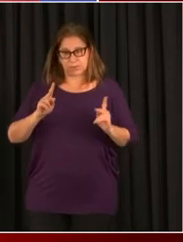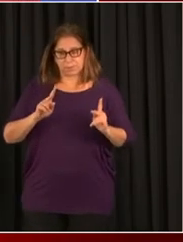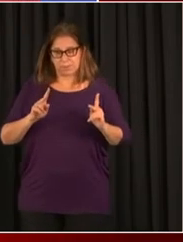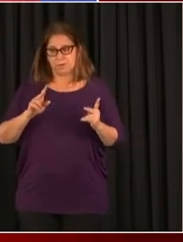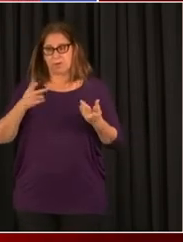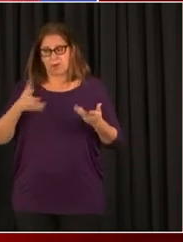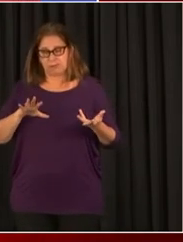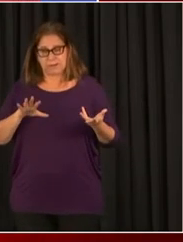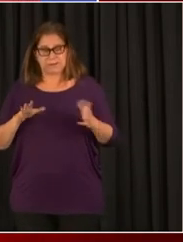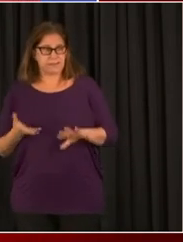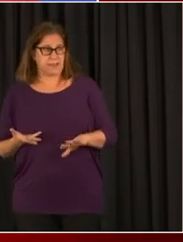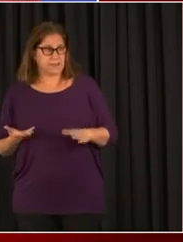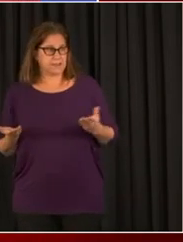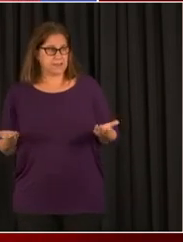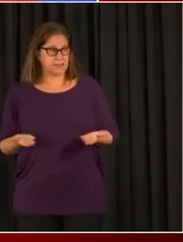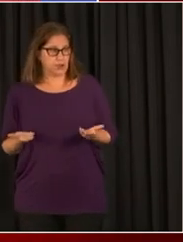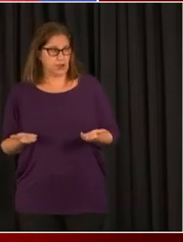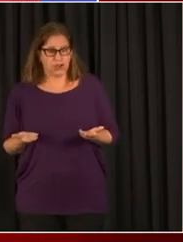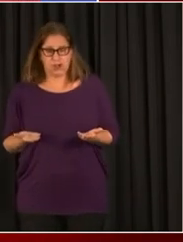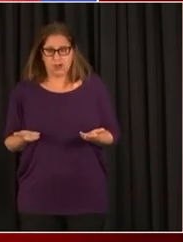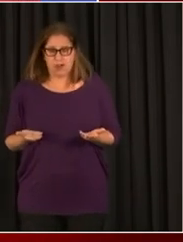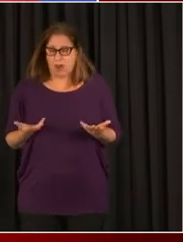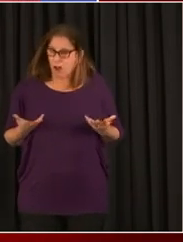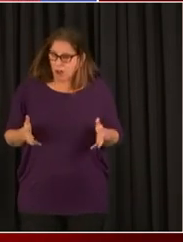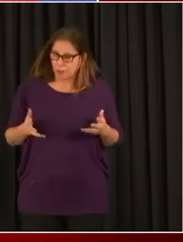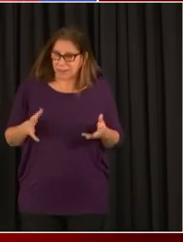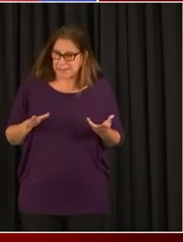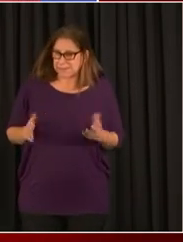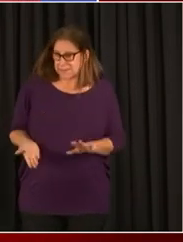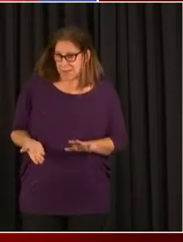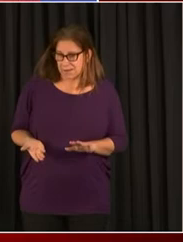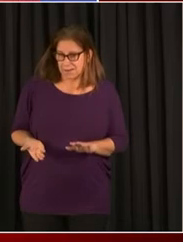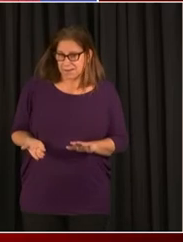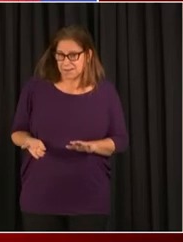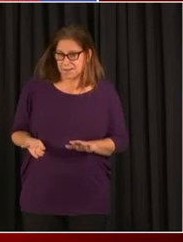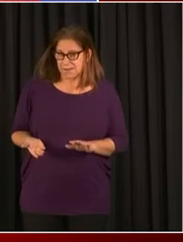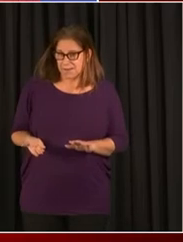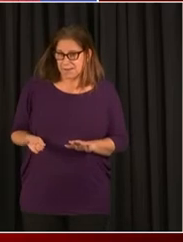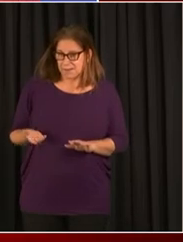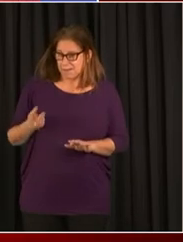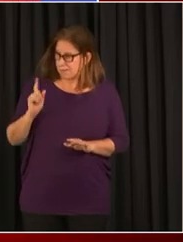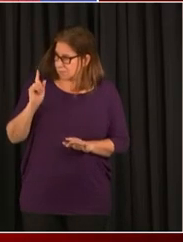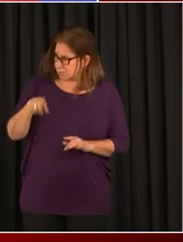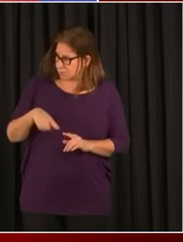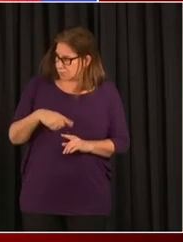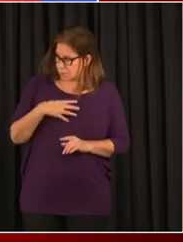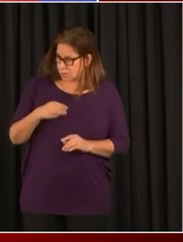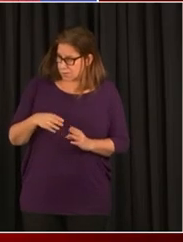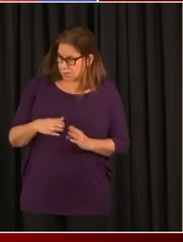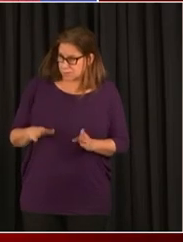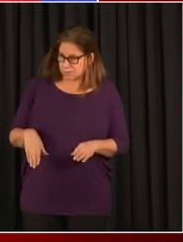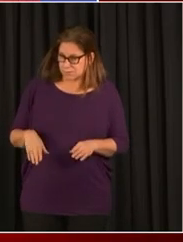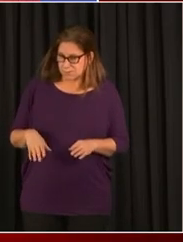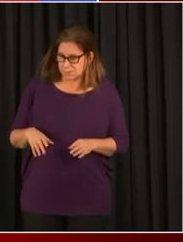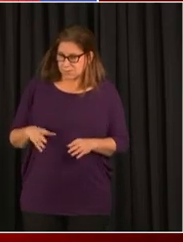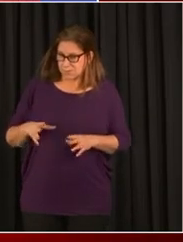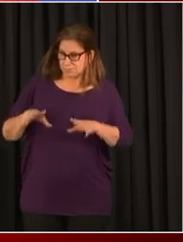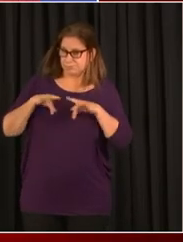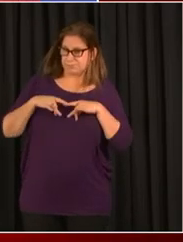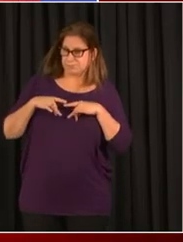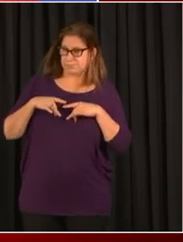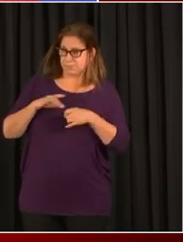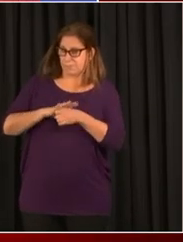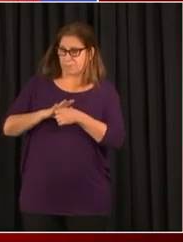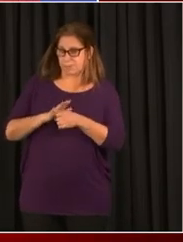So you can believe that you can go to the White House and get COVID and nothing's going to happen to you, perhaps, or you could